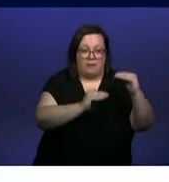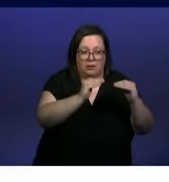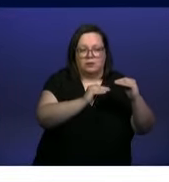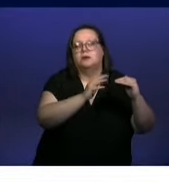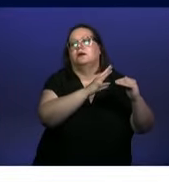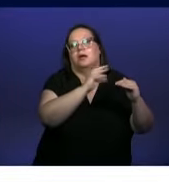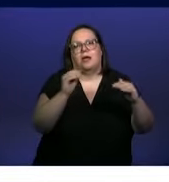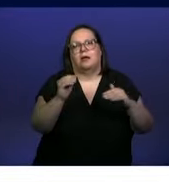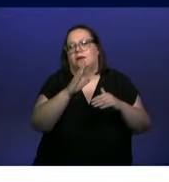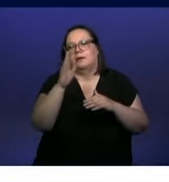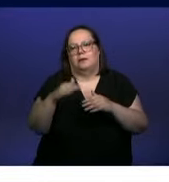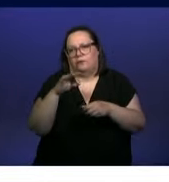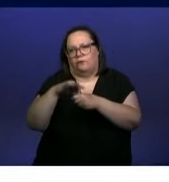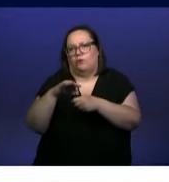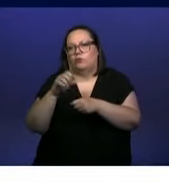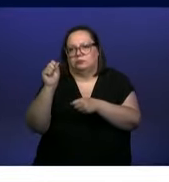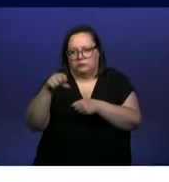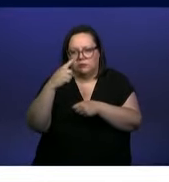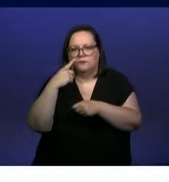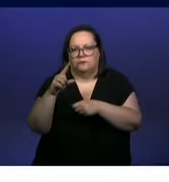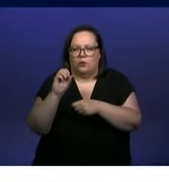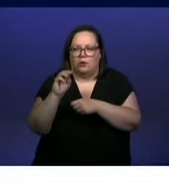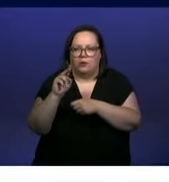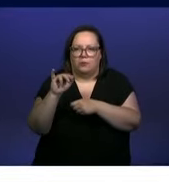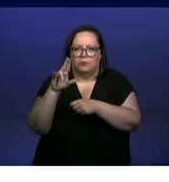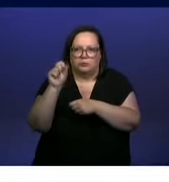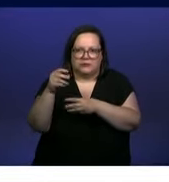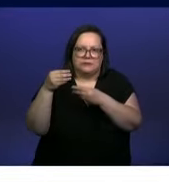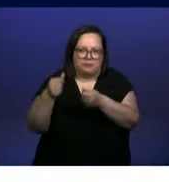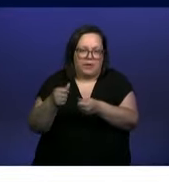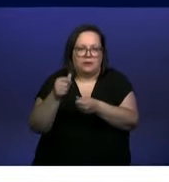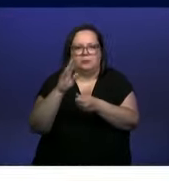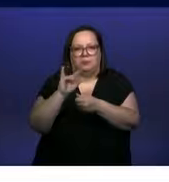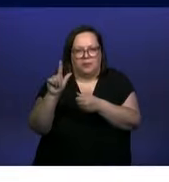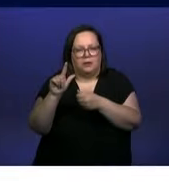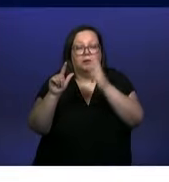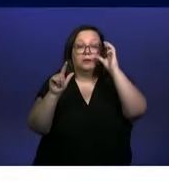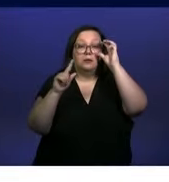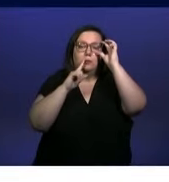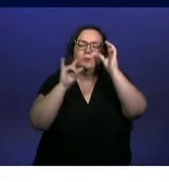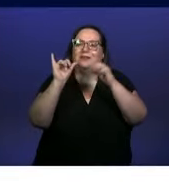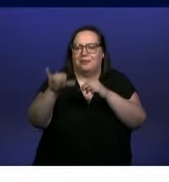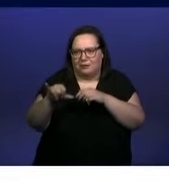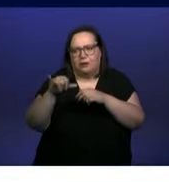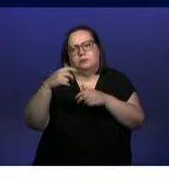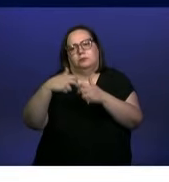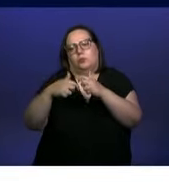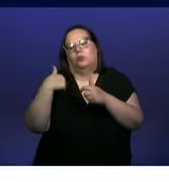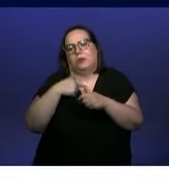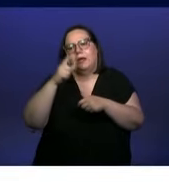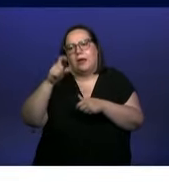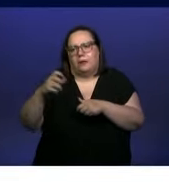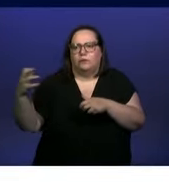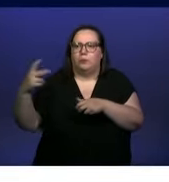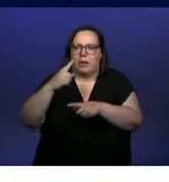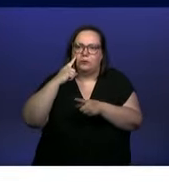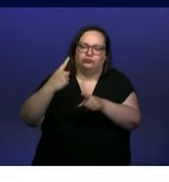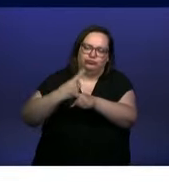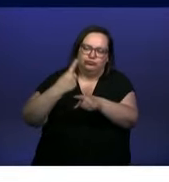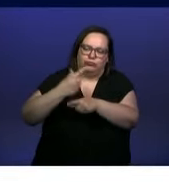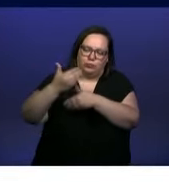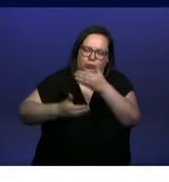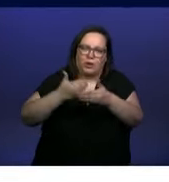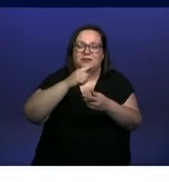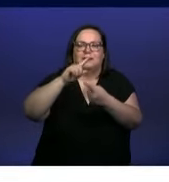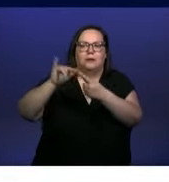a continuing resolution, because that's the problem. We have got to get back to process. And until we do away with the firm,